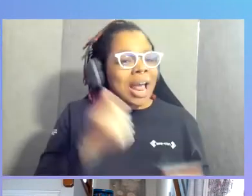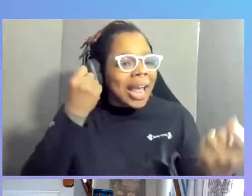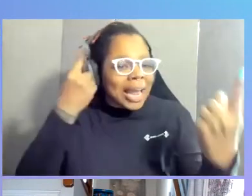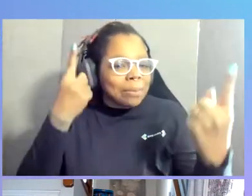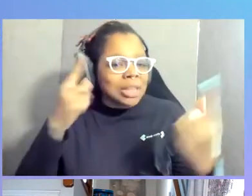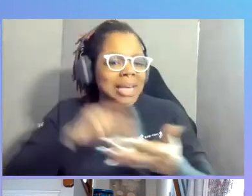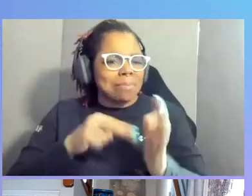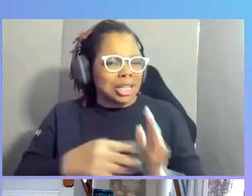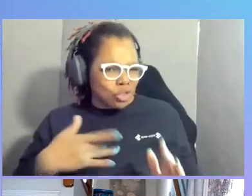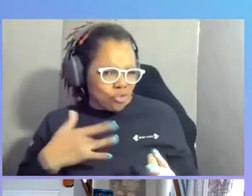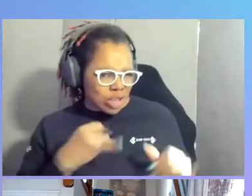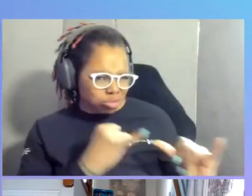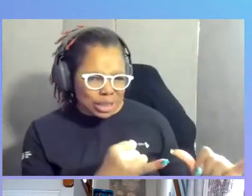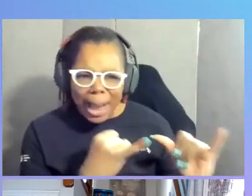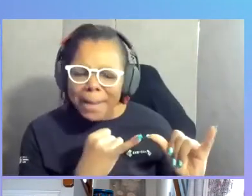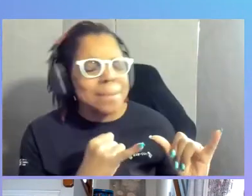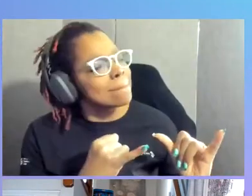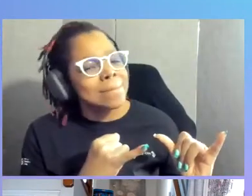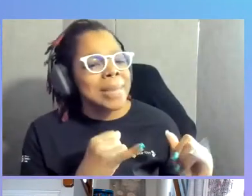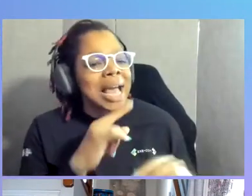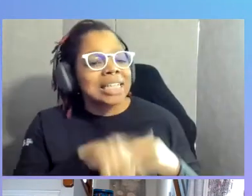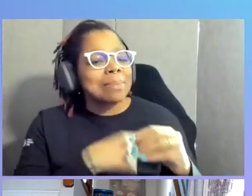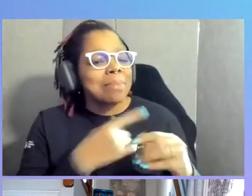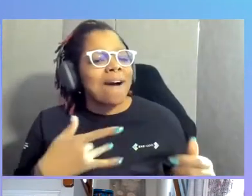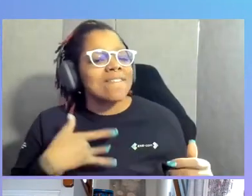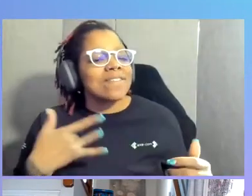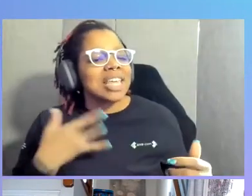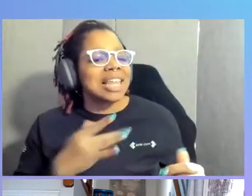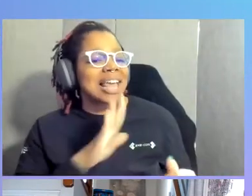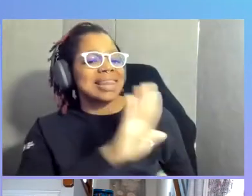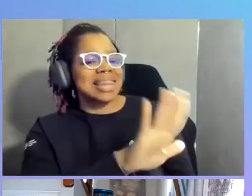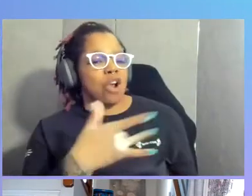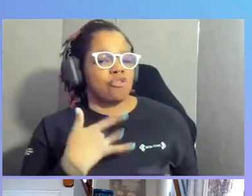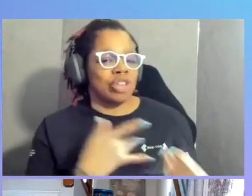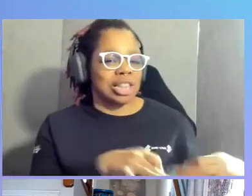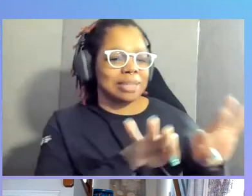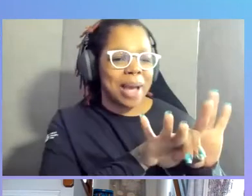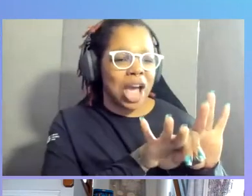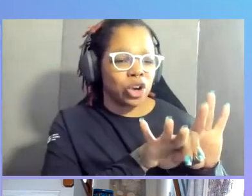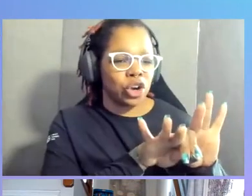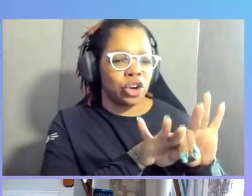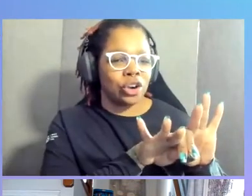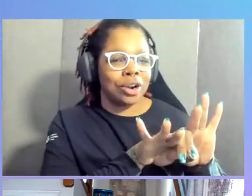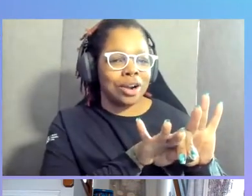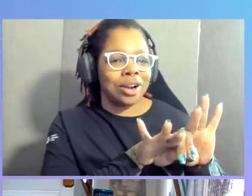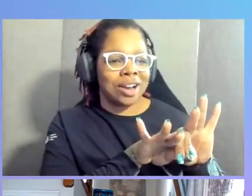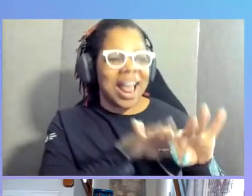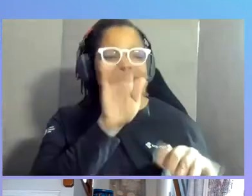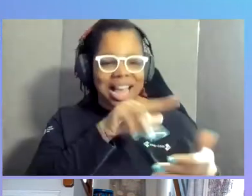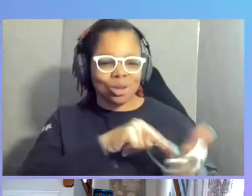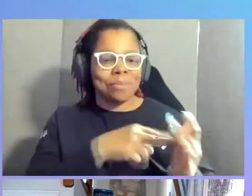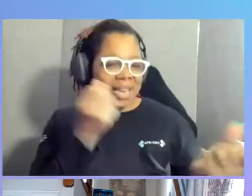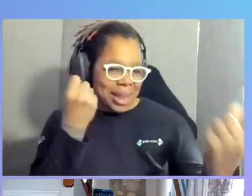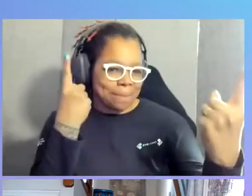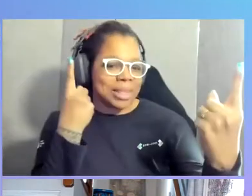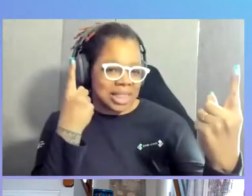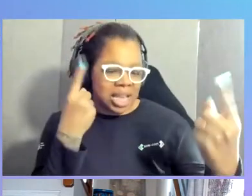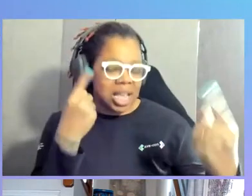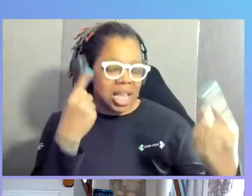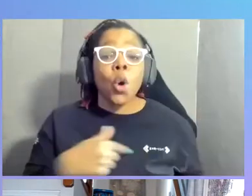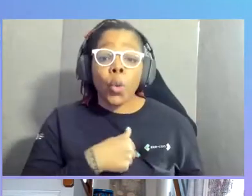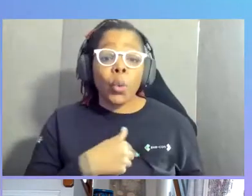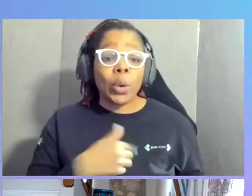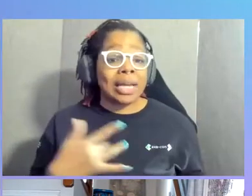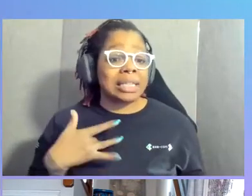people feeling what you feel. It's about them feeling that their feelings matter. That's what empathy is. And too often we